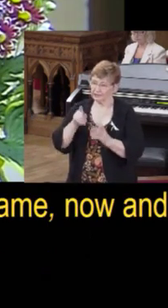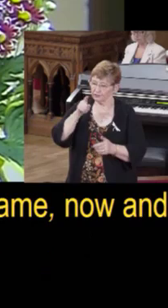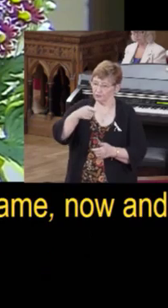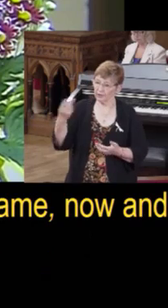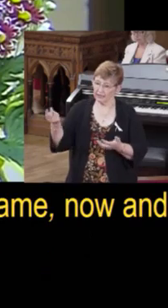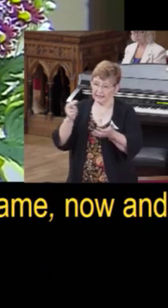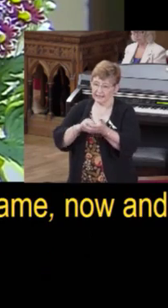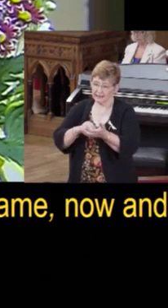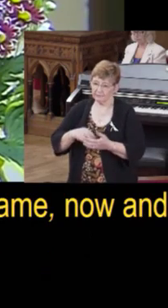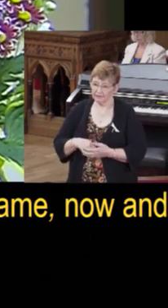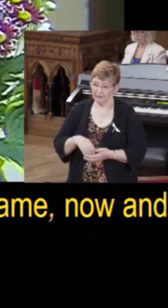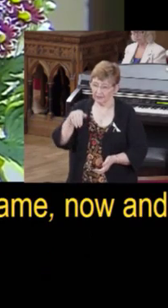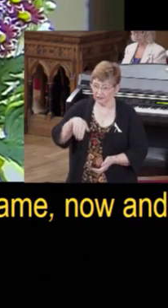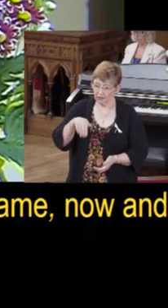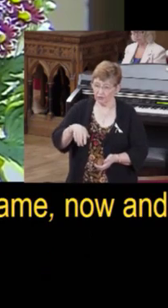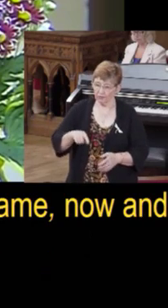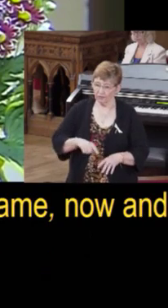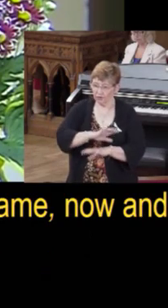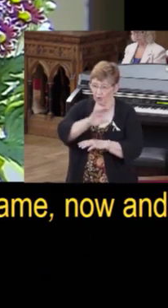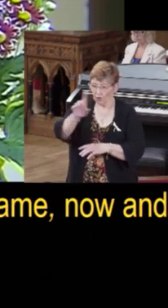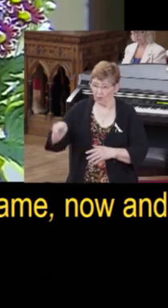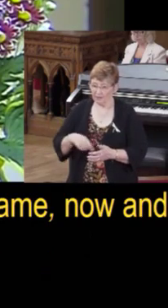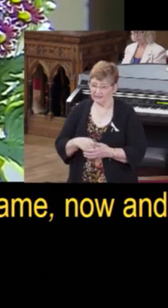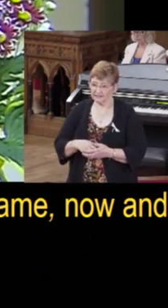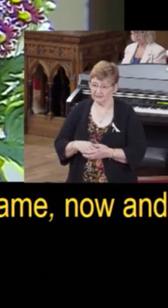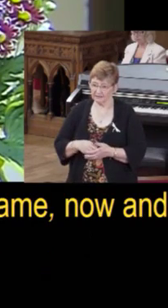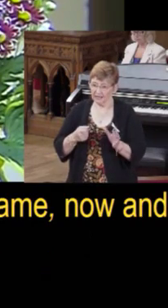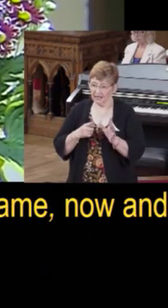name, now and always.